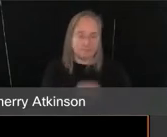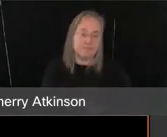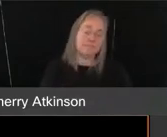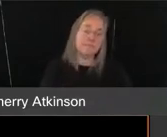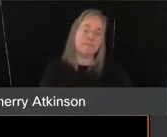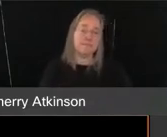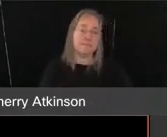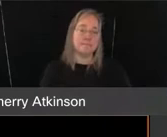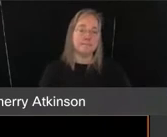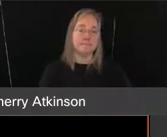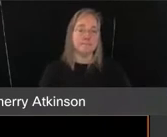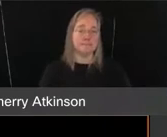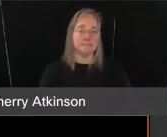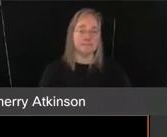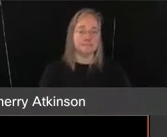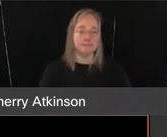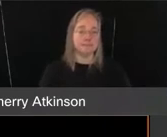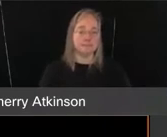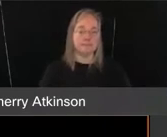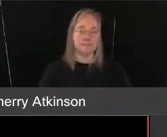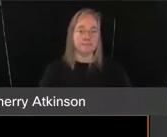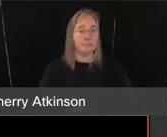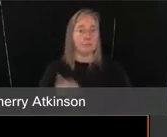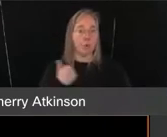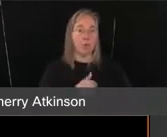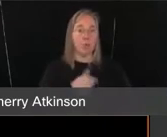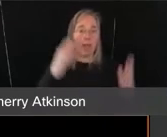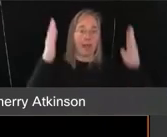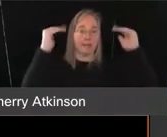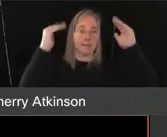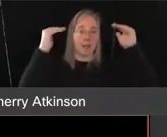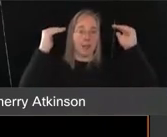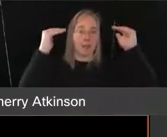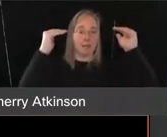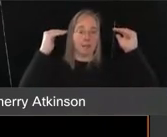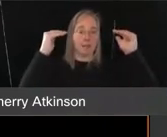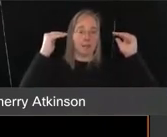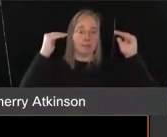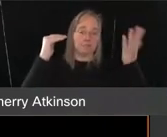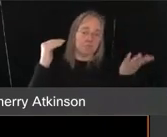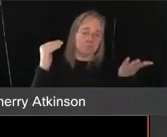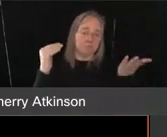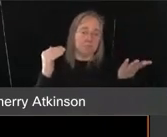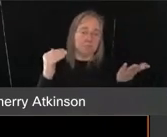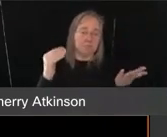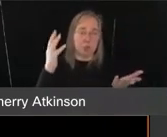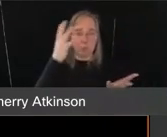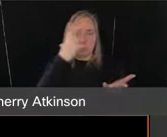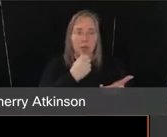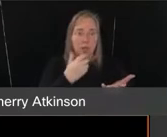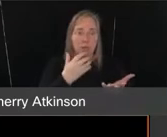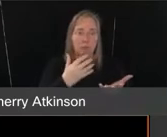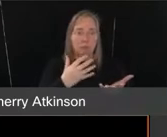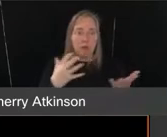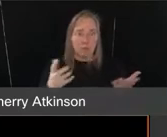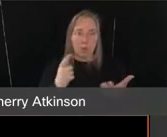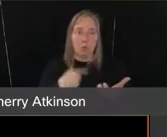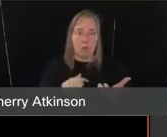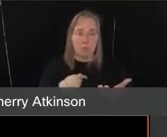So, you know, we anticipate pretty well spending down the balance that we have right now